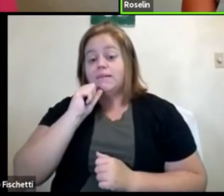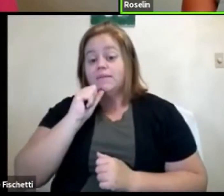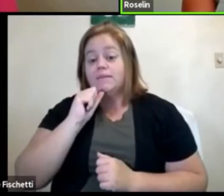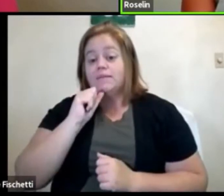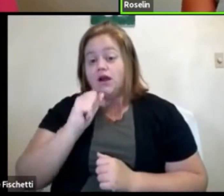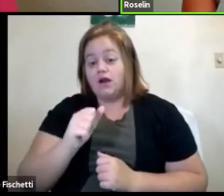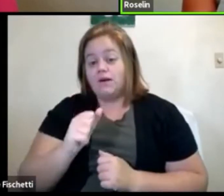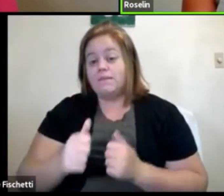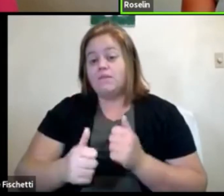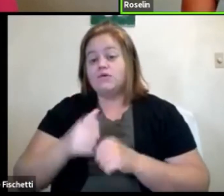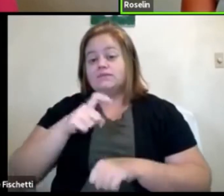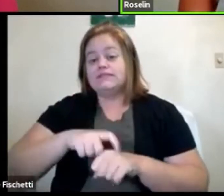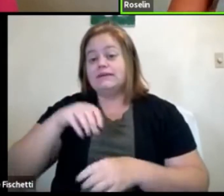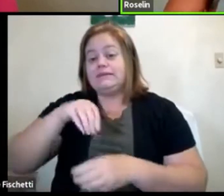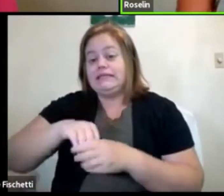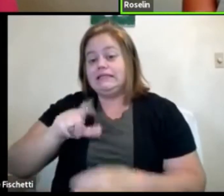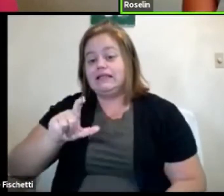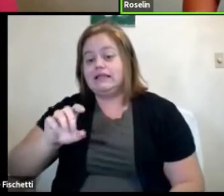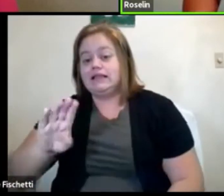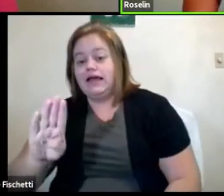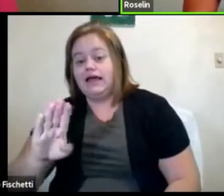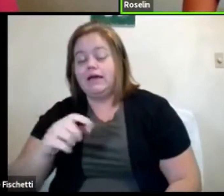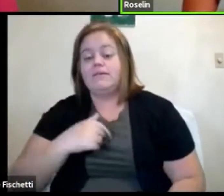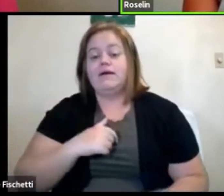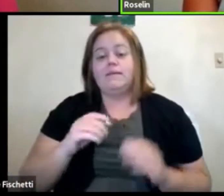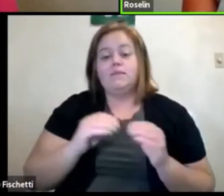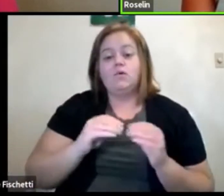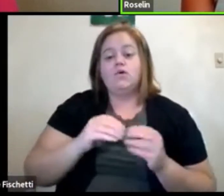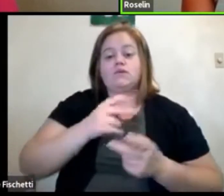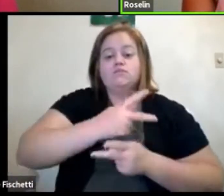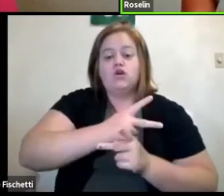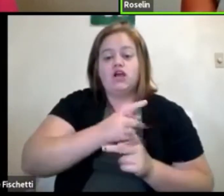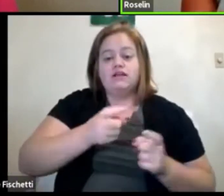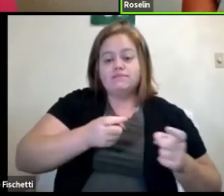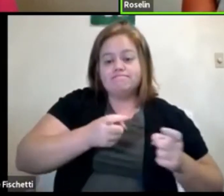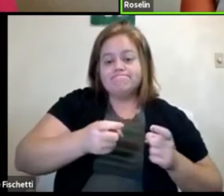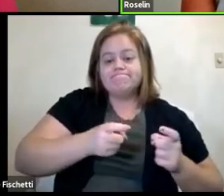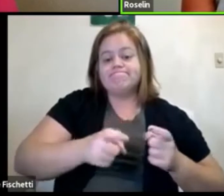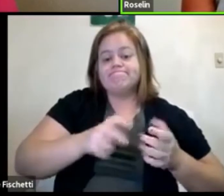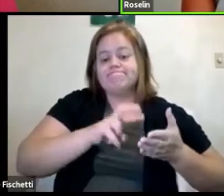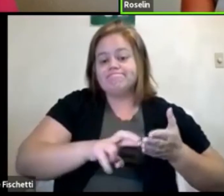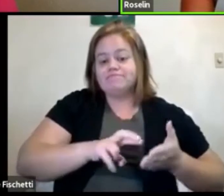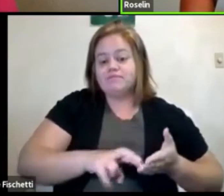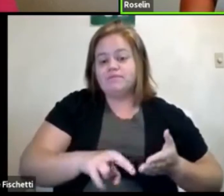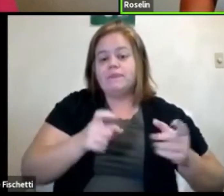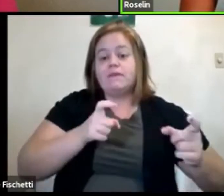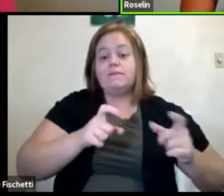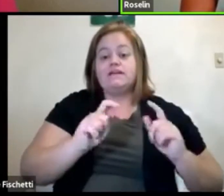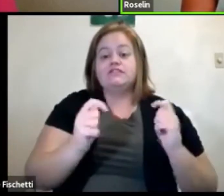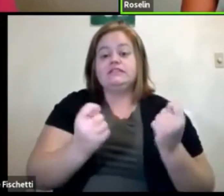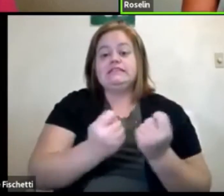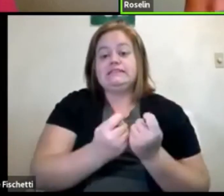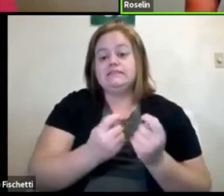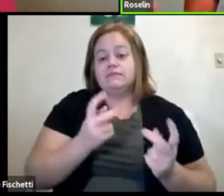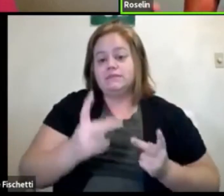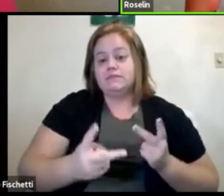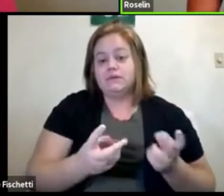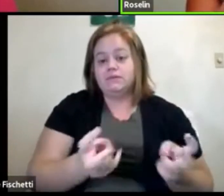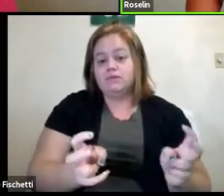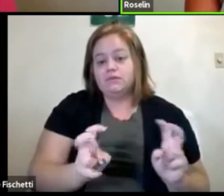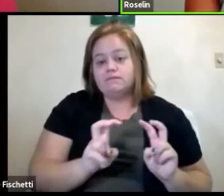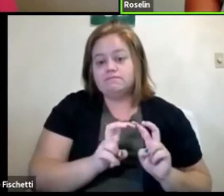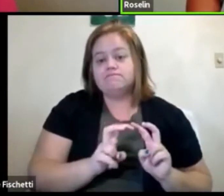in the lab anymore. I'm doing more of project management and managing a team, overseeing